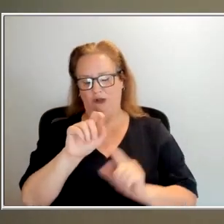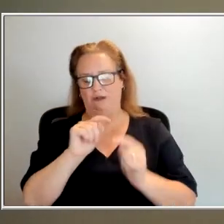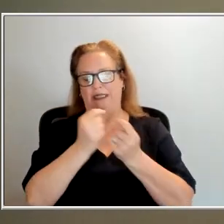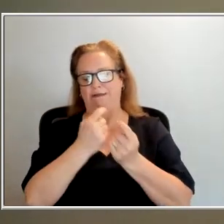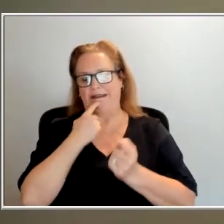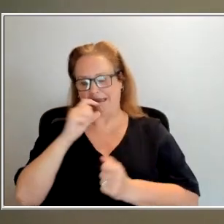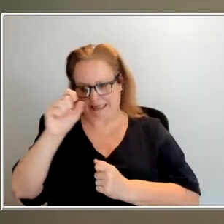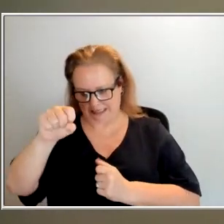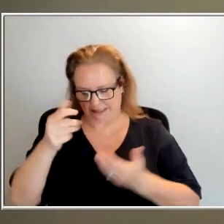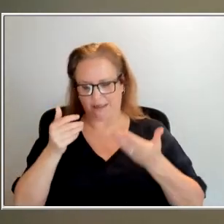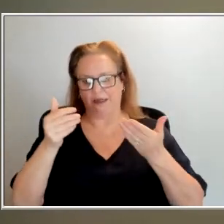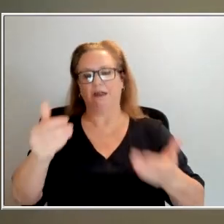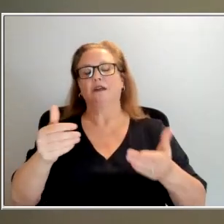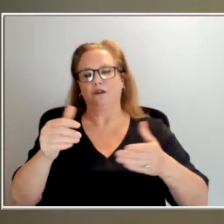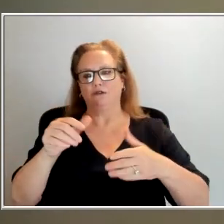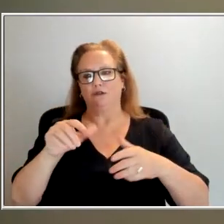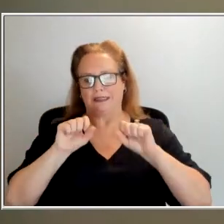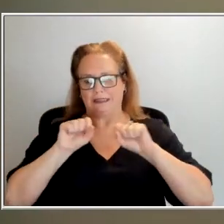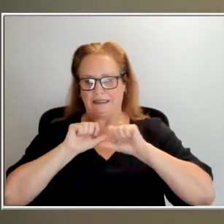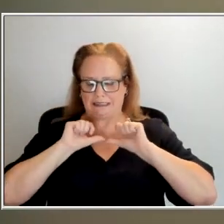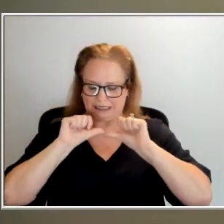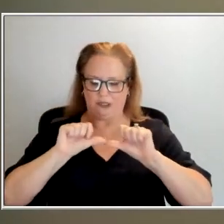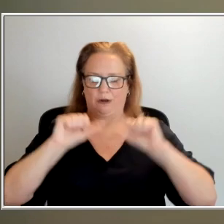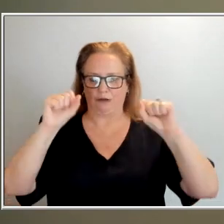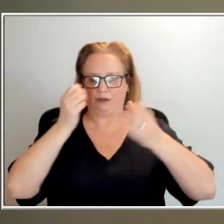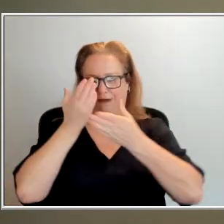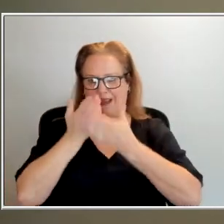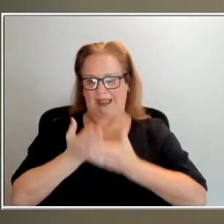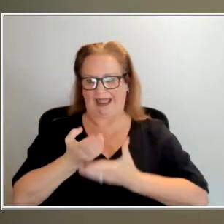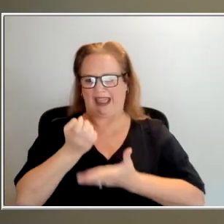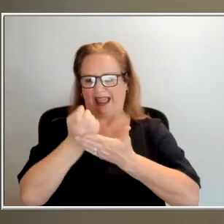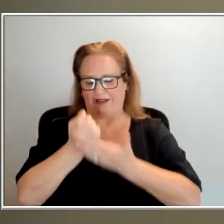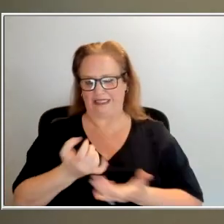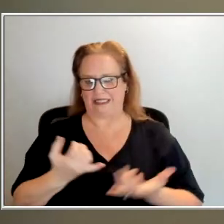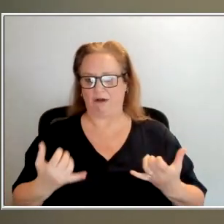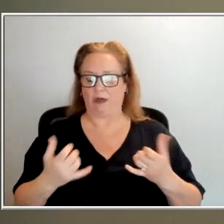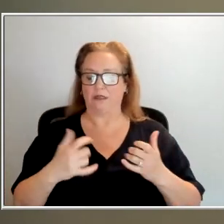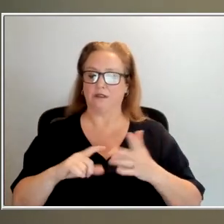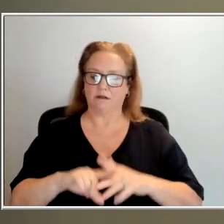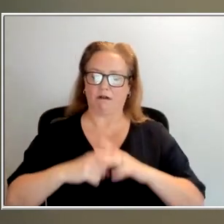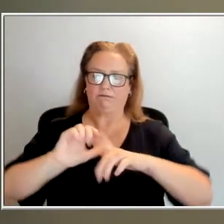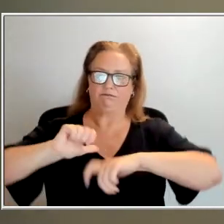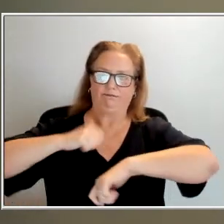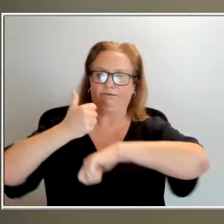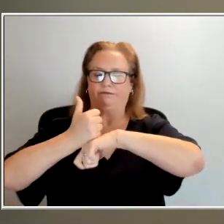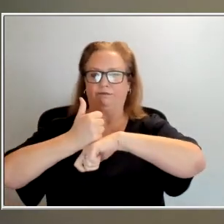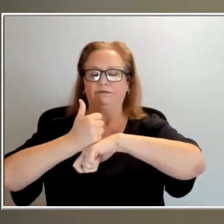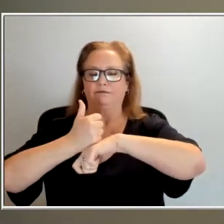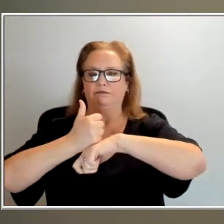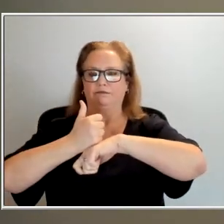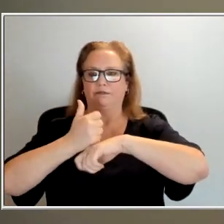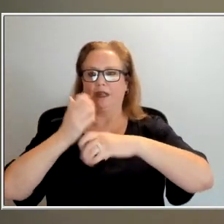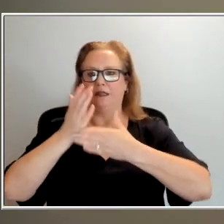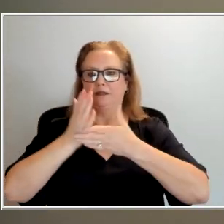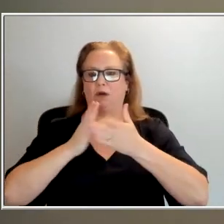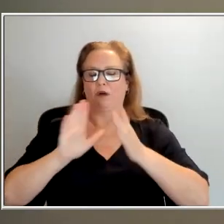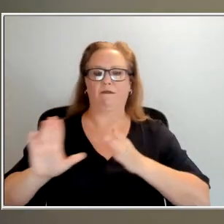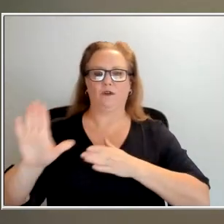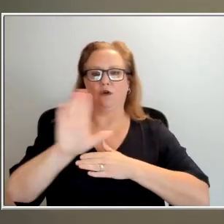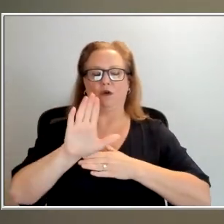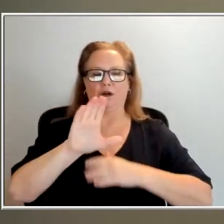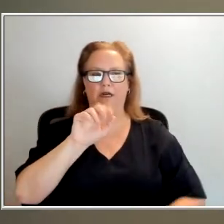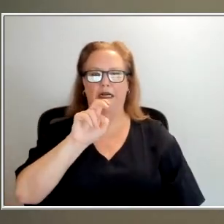be exercising during treatment. We have the evidence, and now we can start to implement this as part of your entire